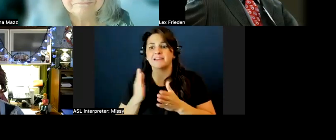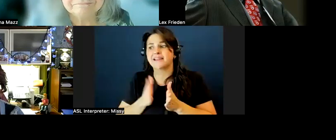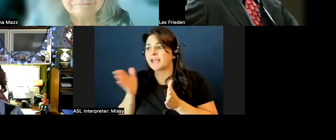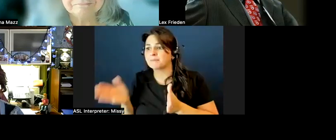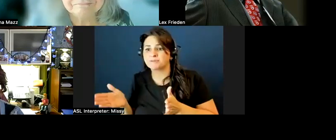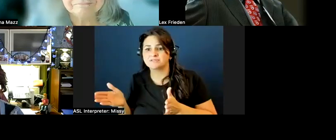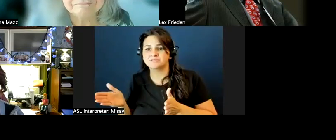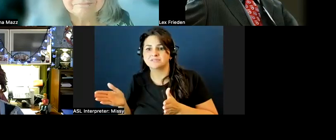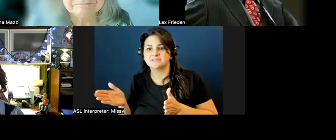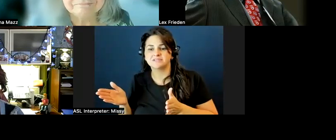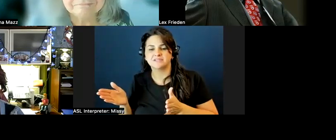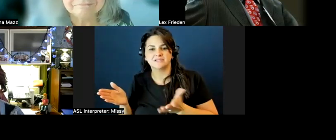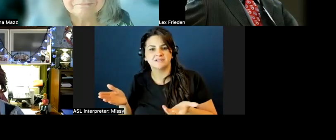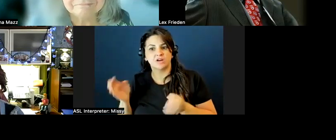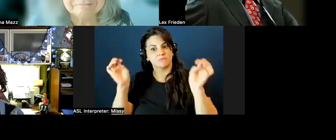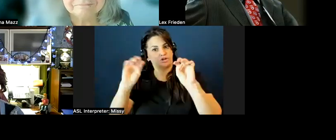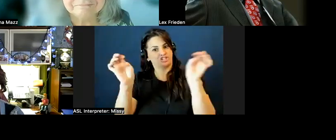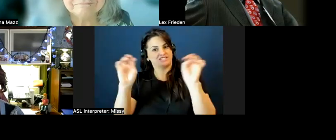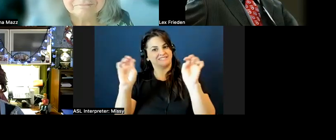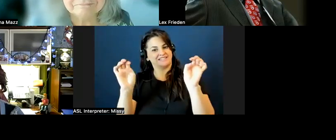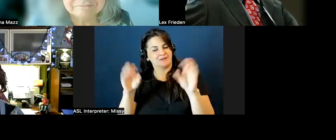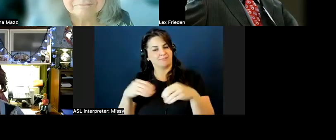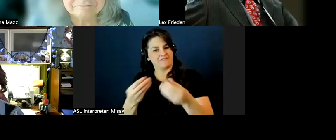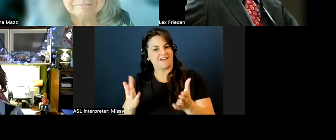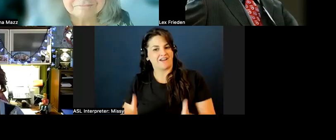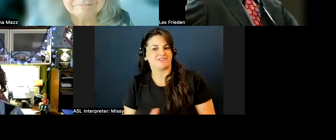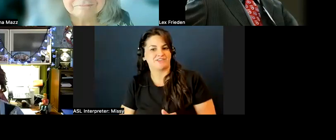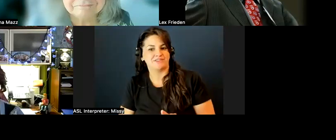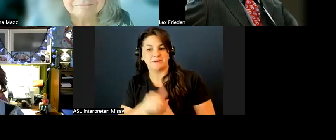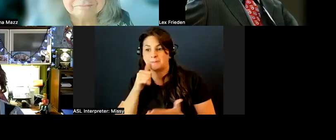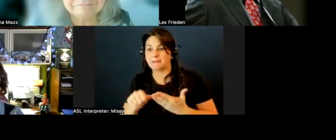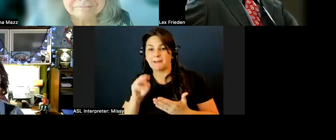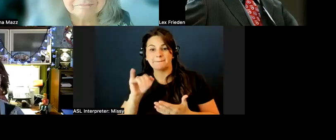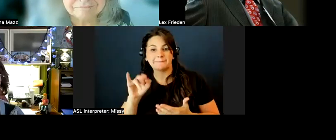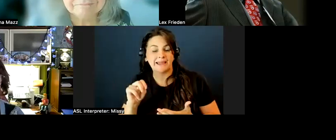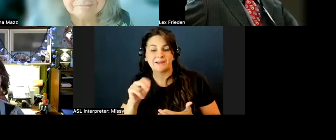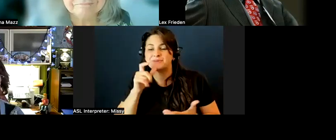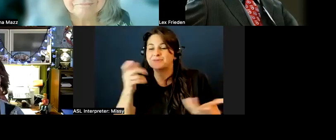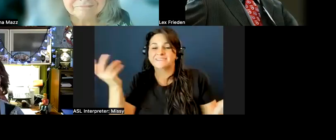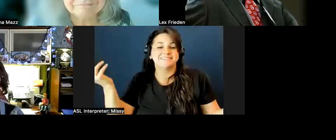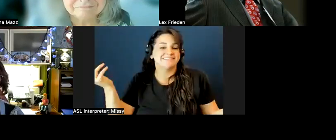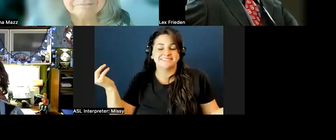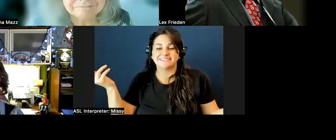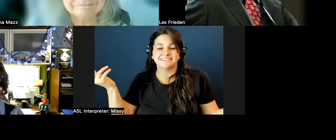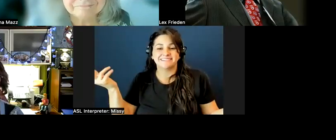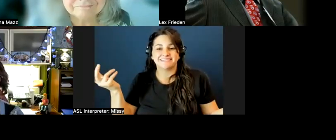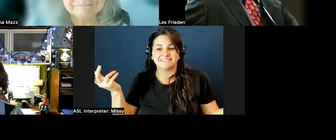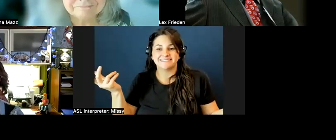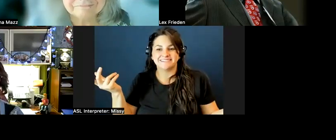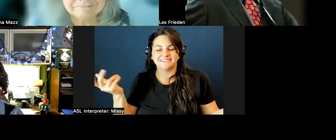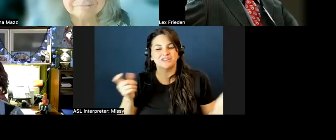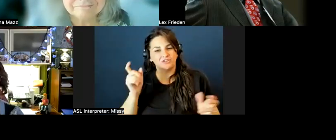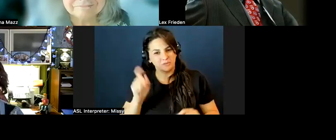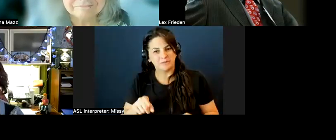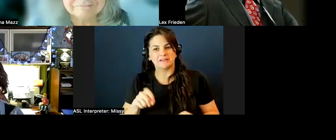neighbors and emergency service providers and the mailman or whomever else when you build your home up